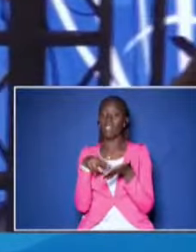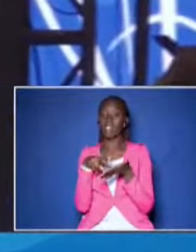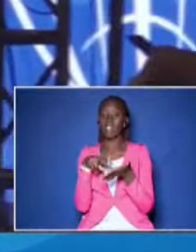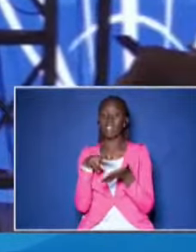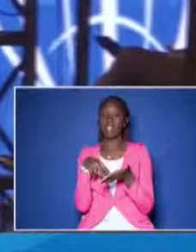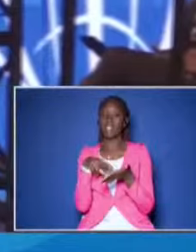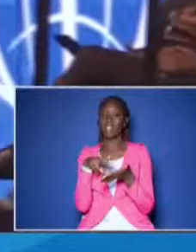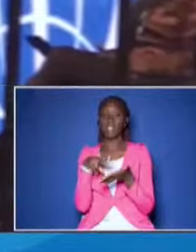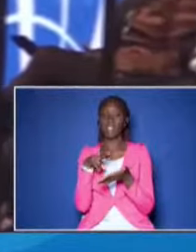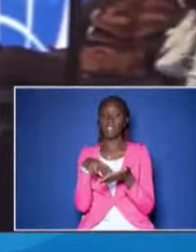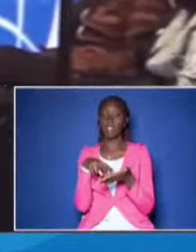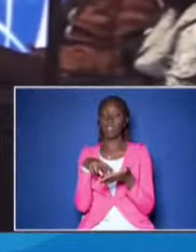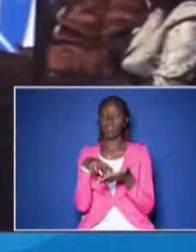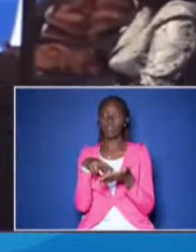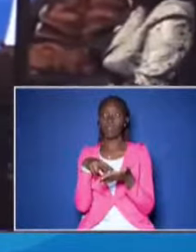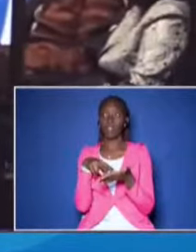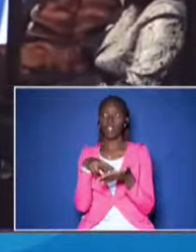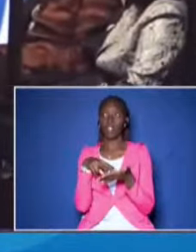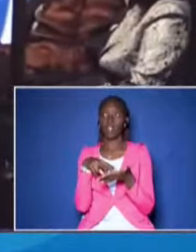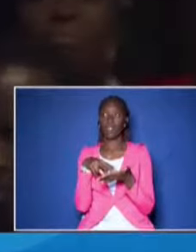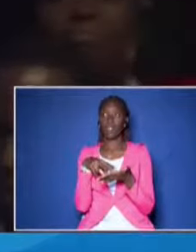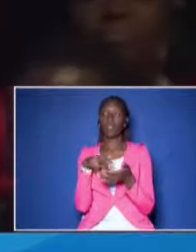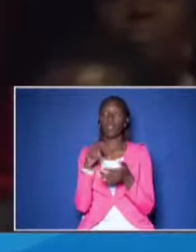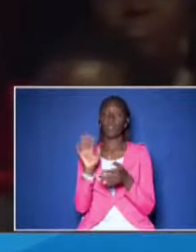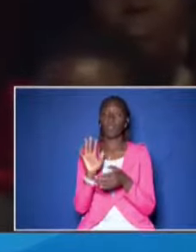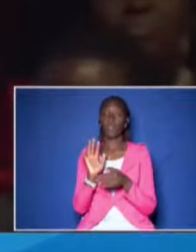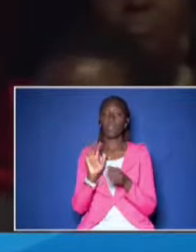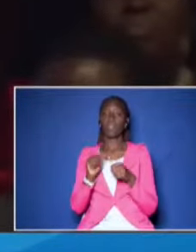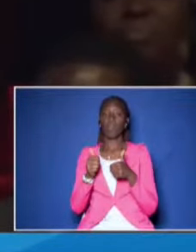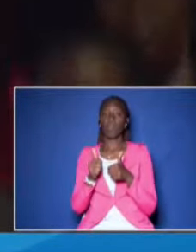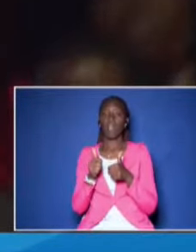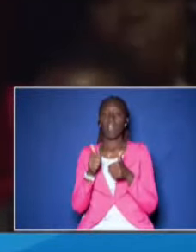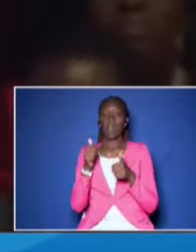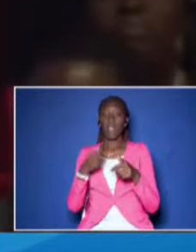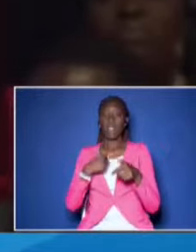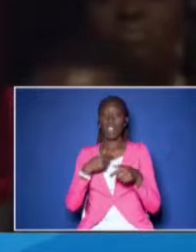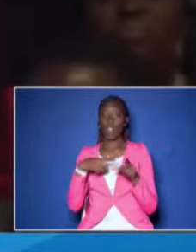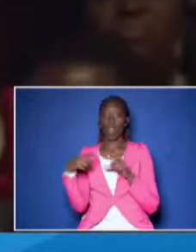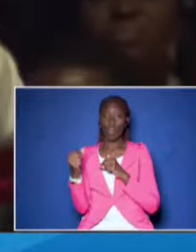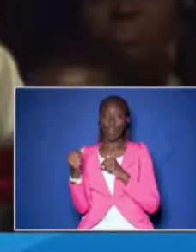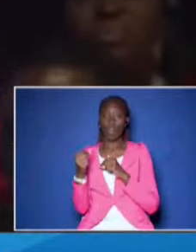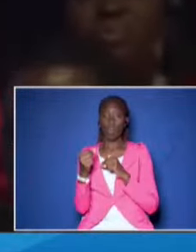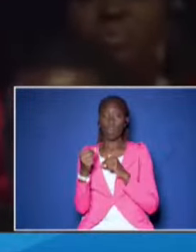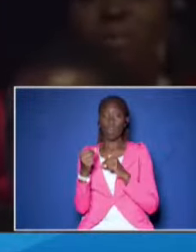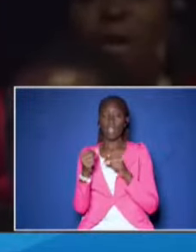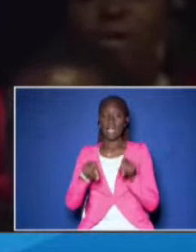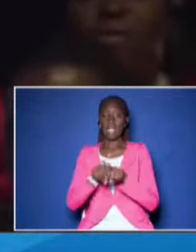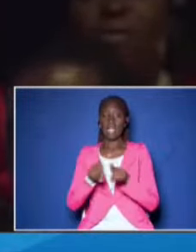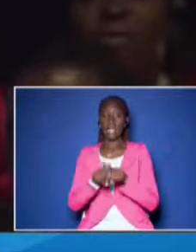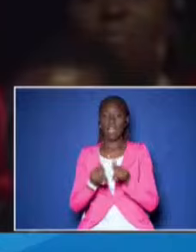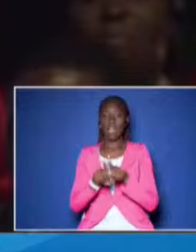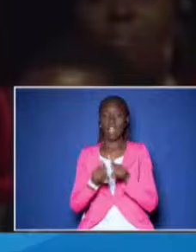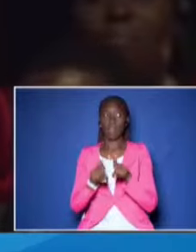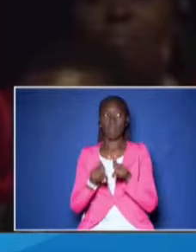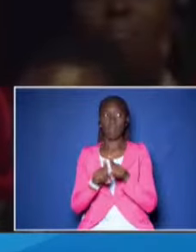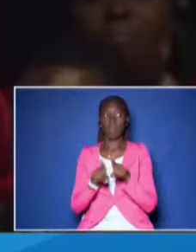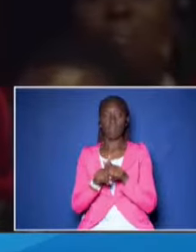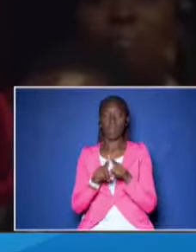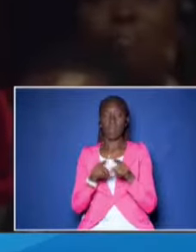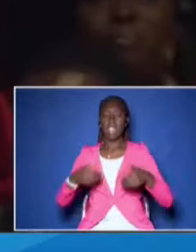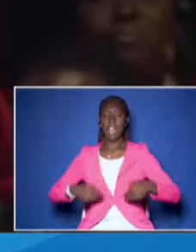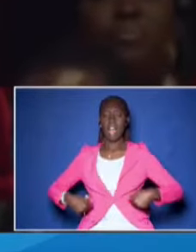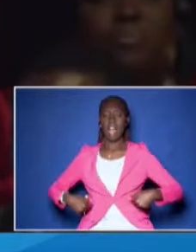the Bible I even went I got so so hungry